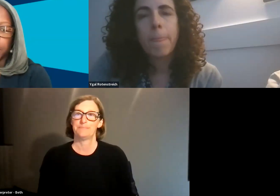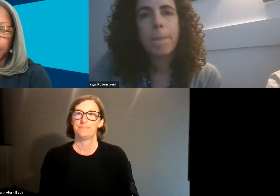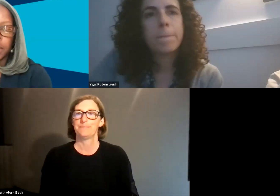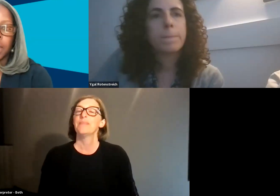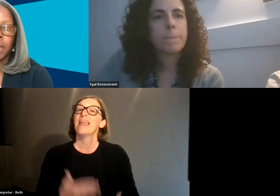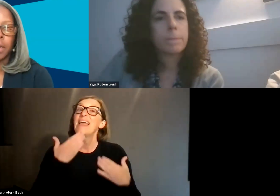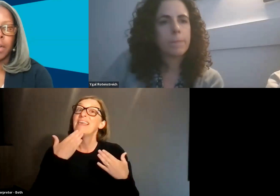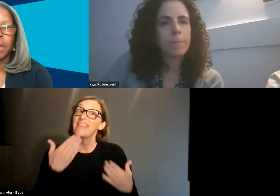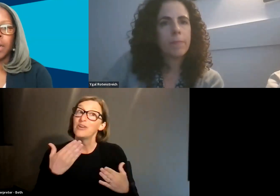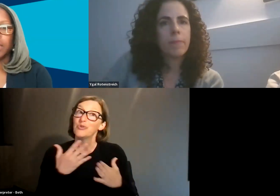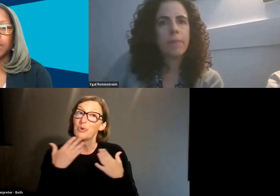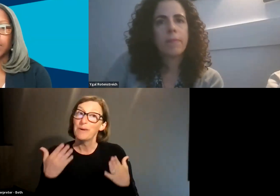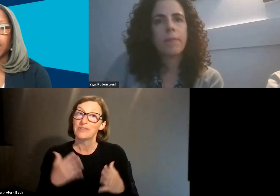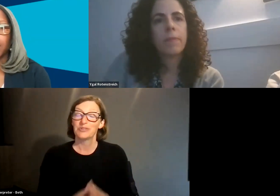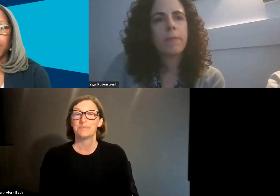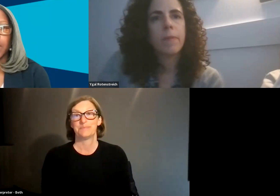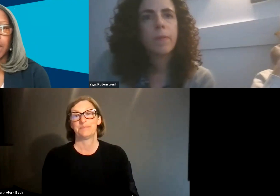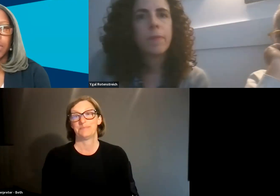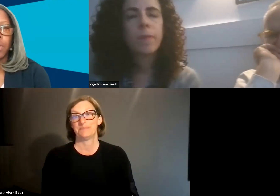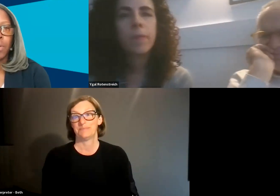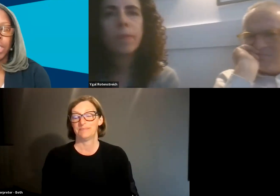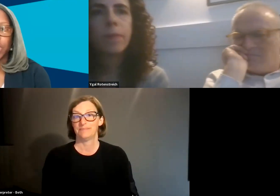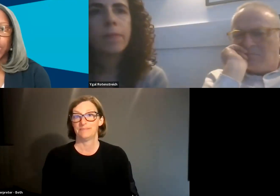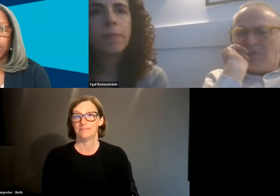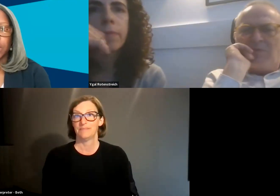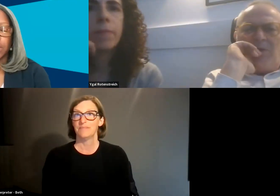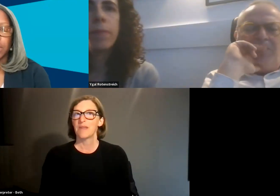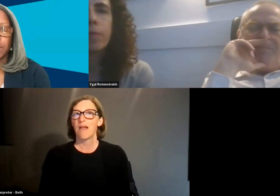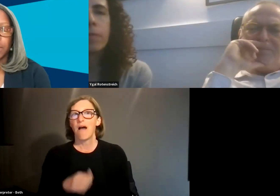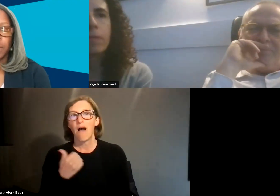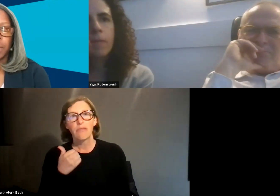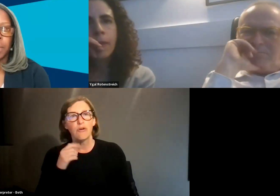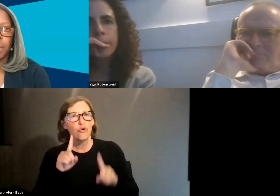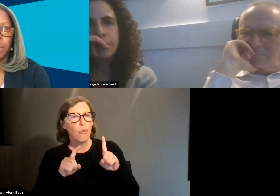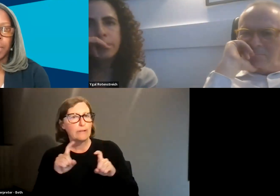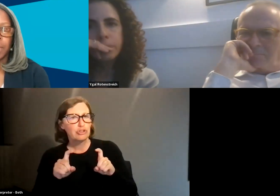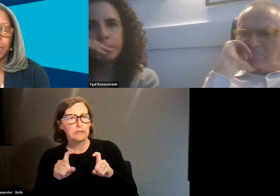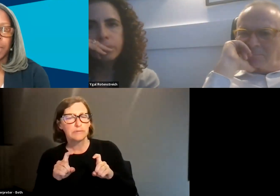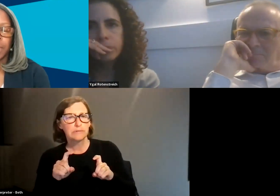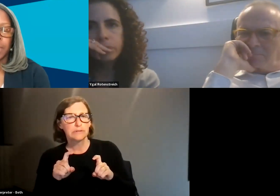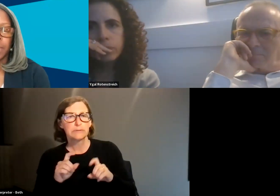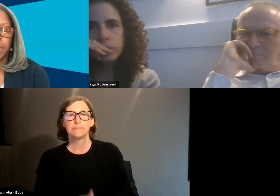Thank you, Dr. Scher. See, are there any other questions?